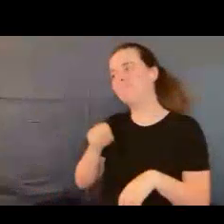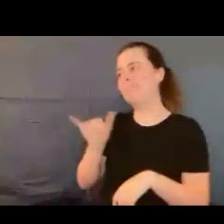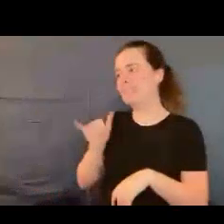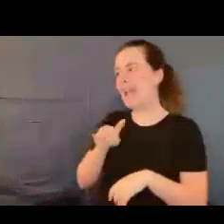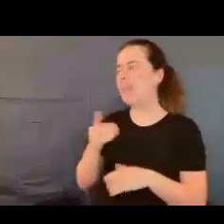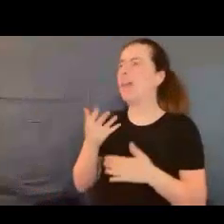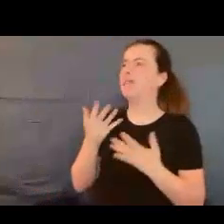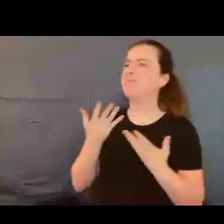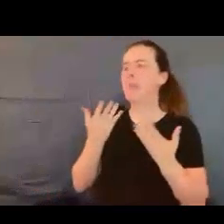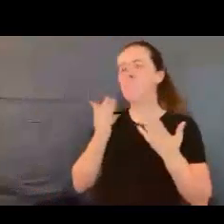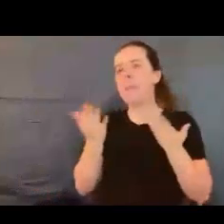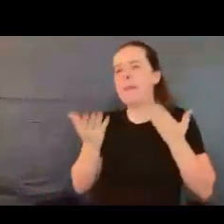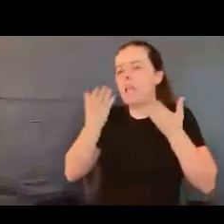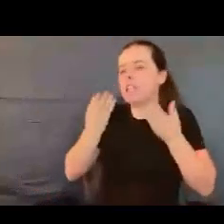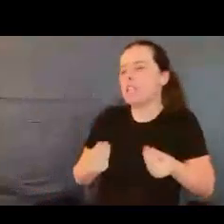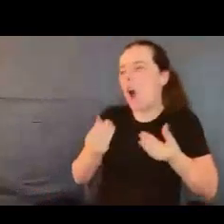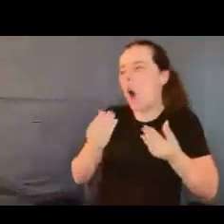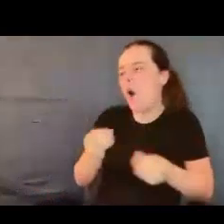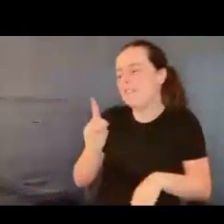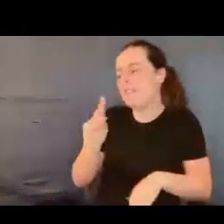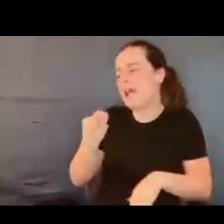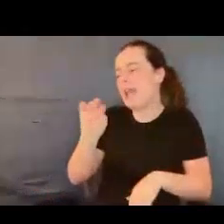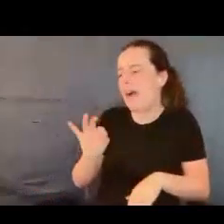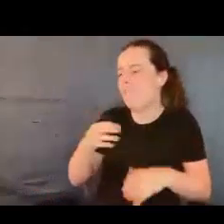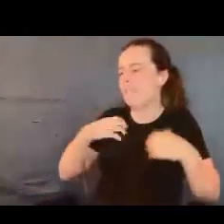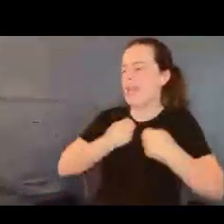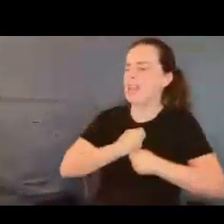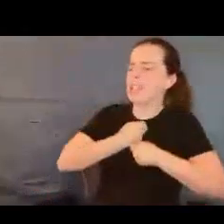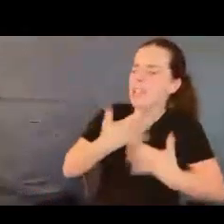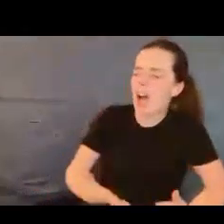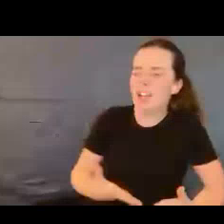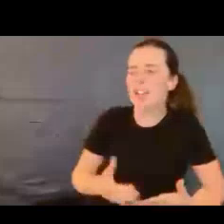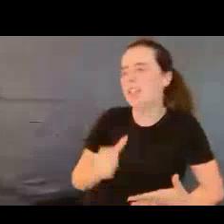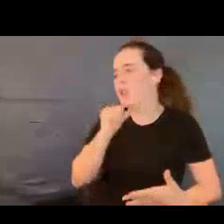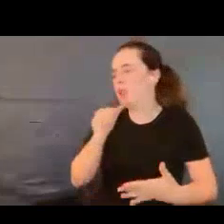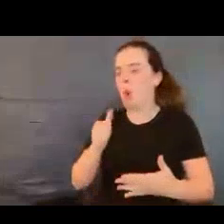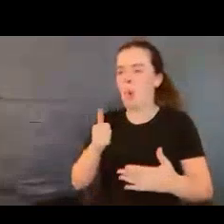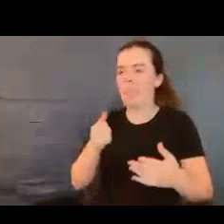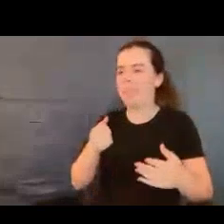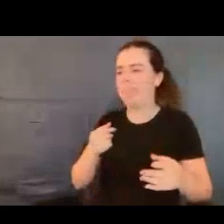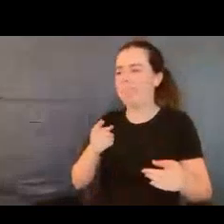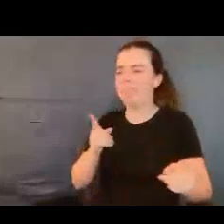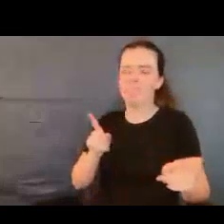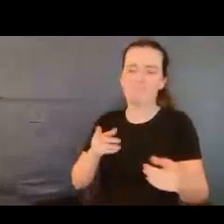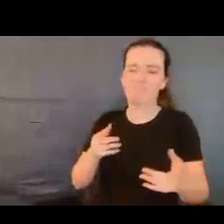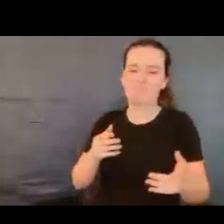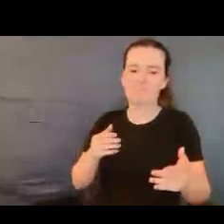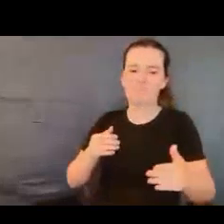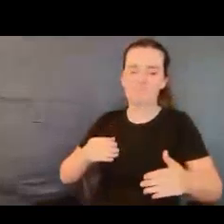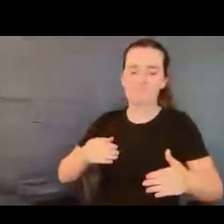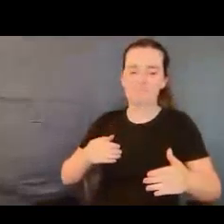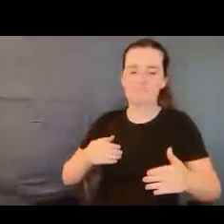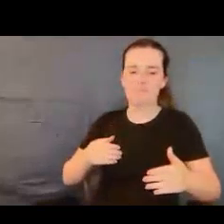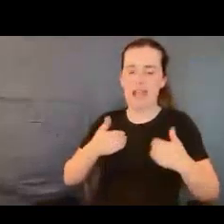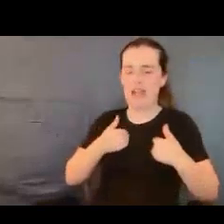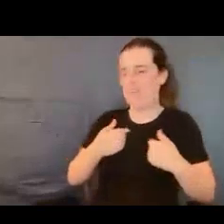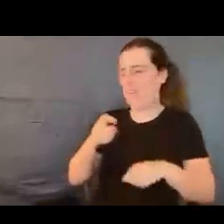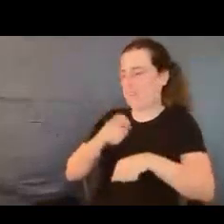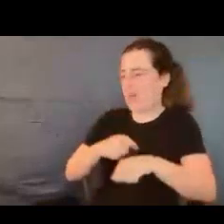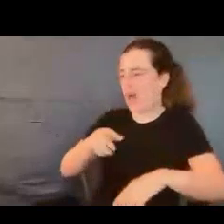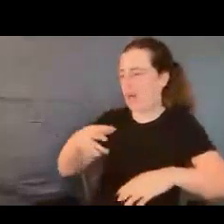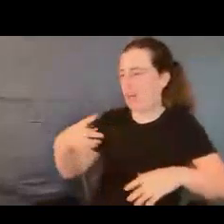DNFs where people are like underfueled, exhausted, just don't meet the hmm time cutoff, something like that there. And then also